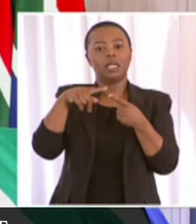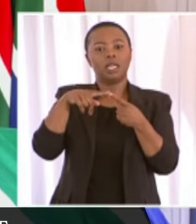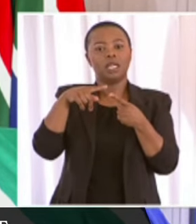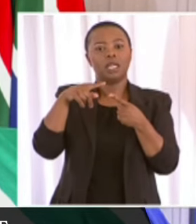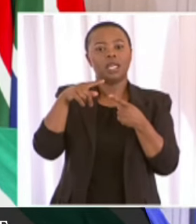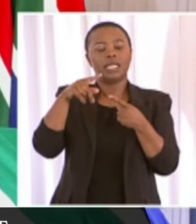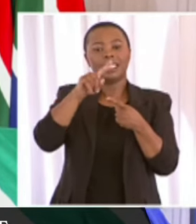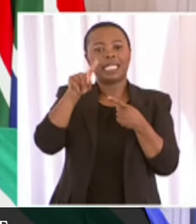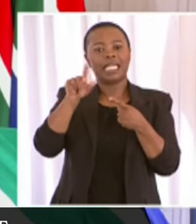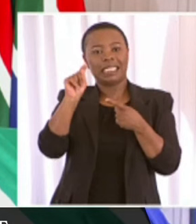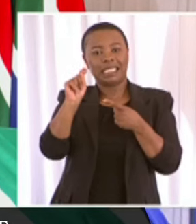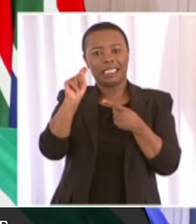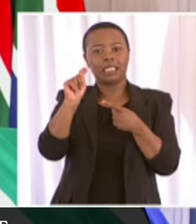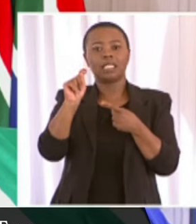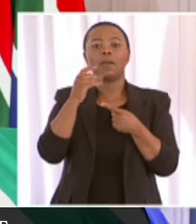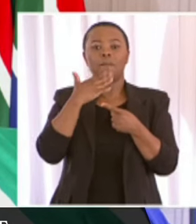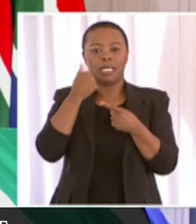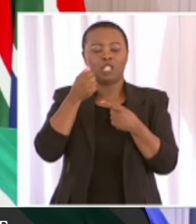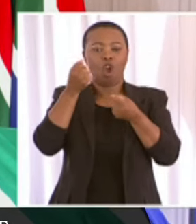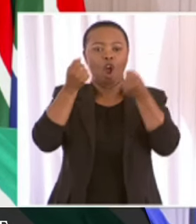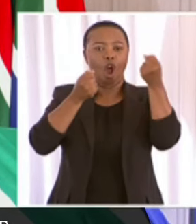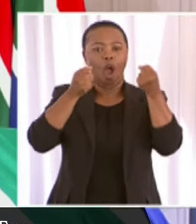JP60ZTGP, please kindly remove it.